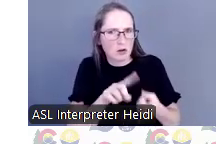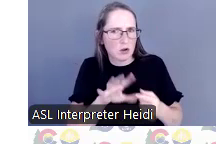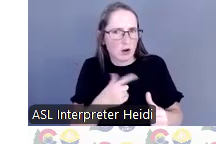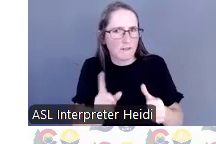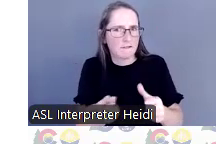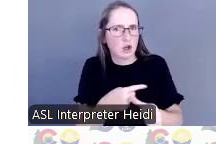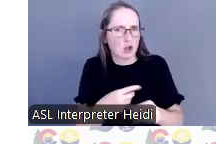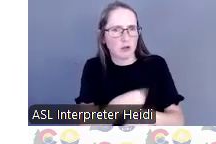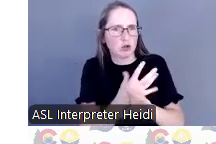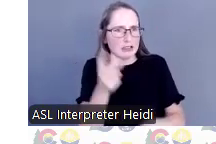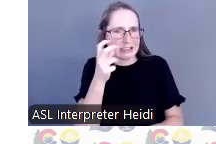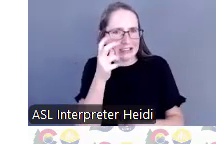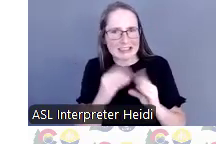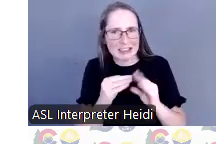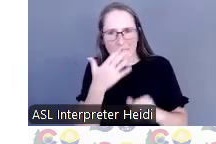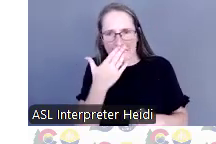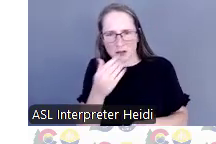virtual listening session. Thank you.